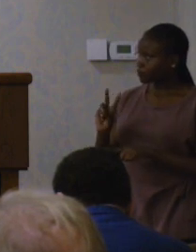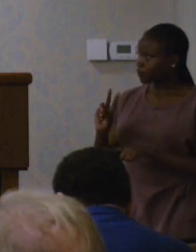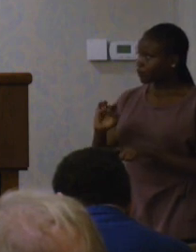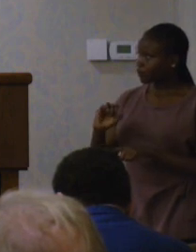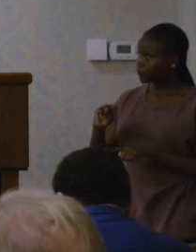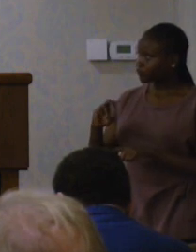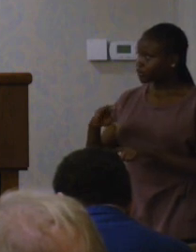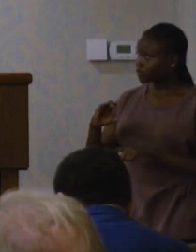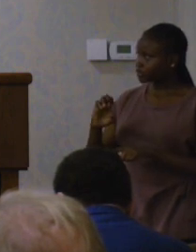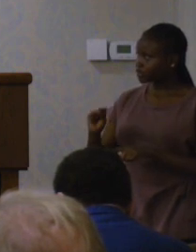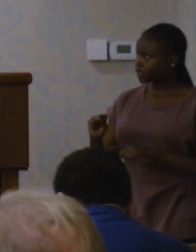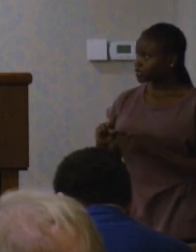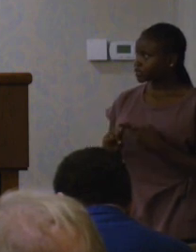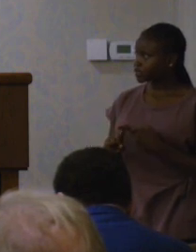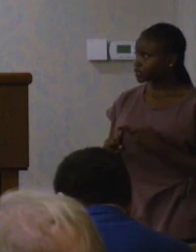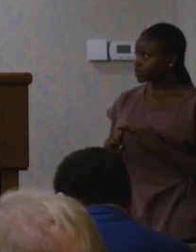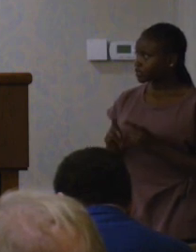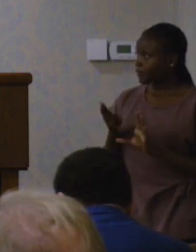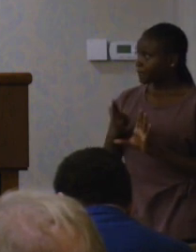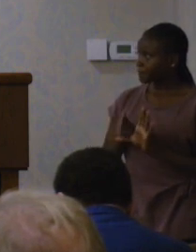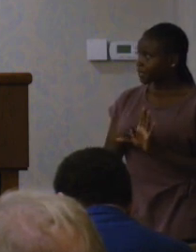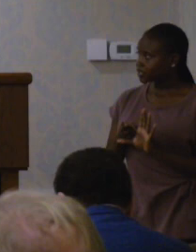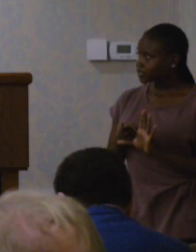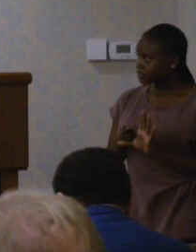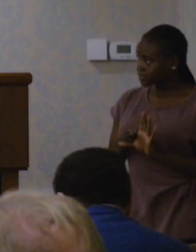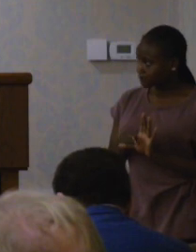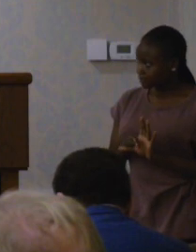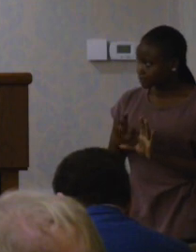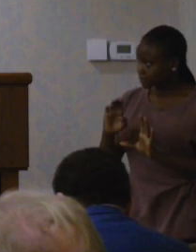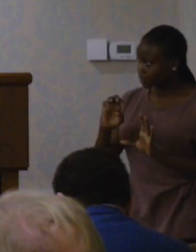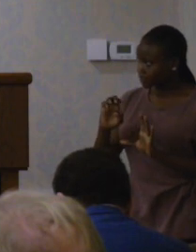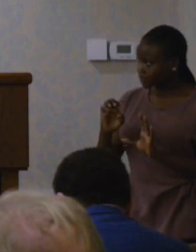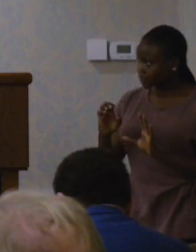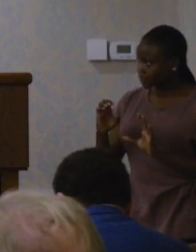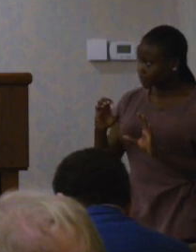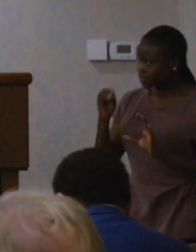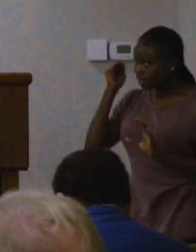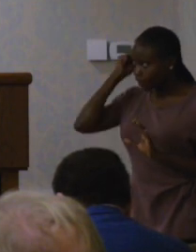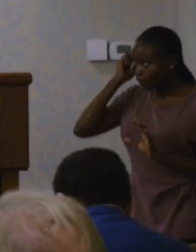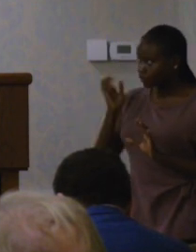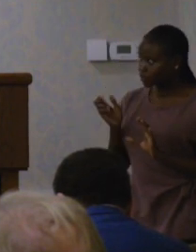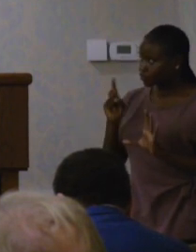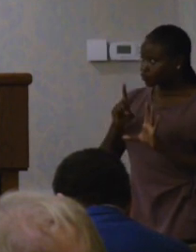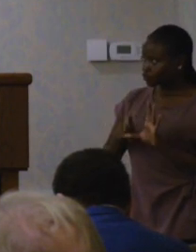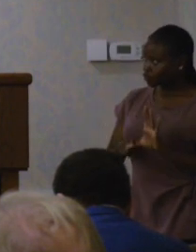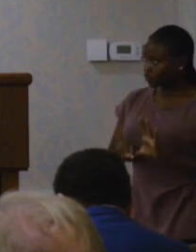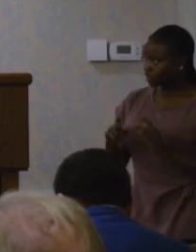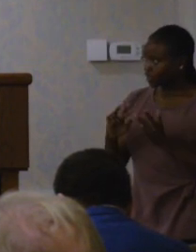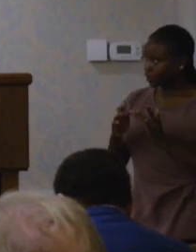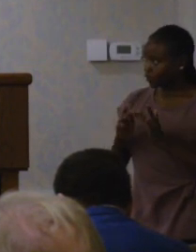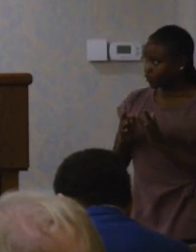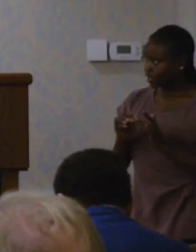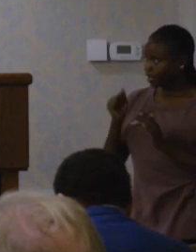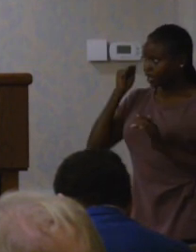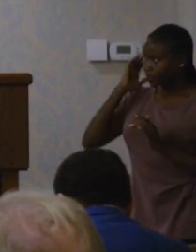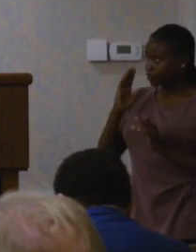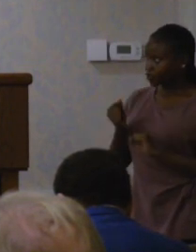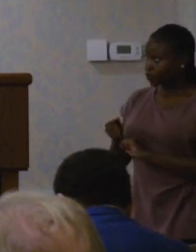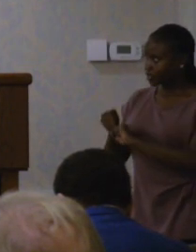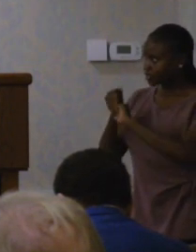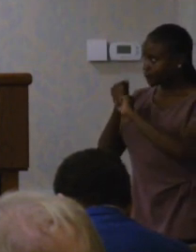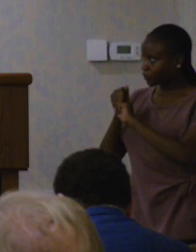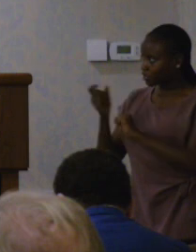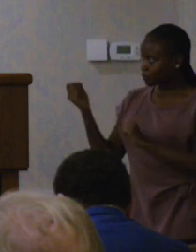within the time, the participants join in the e-course and also to join in the online POC session, and we support them with